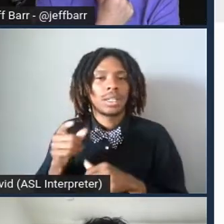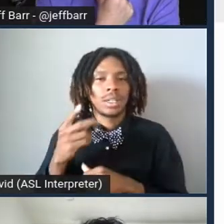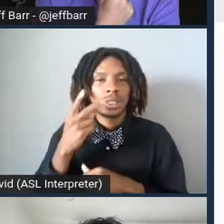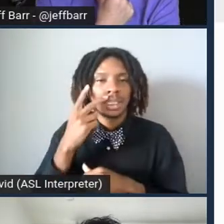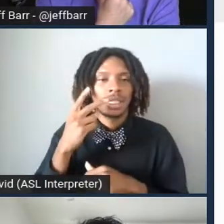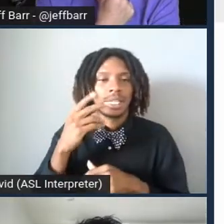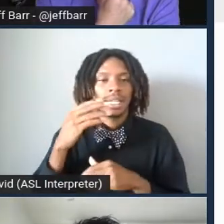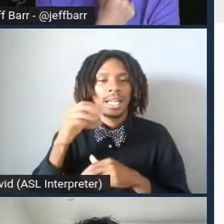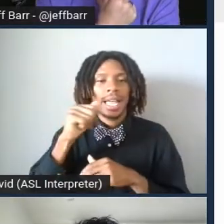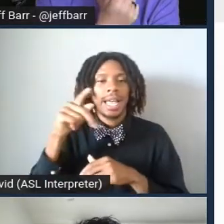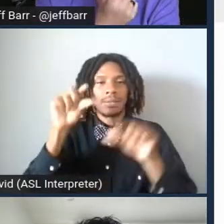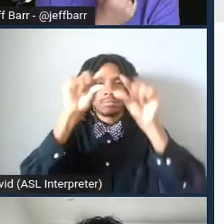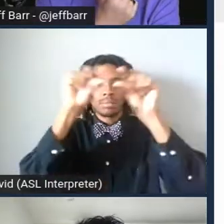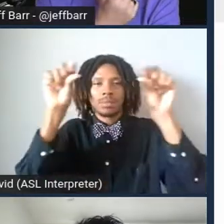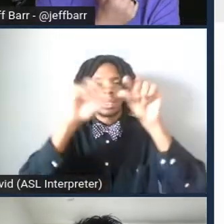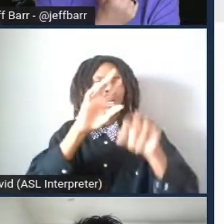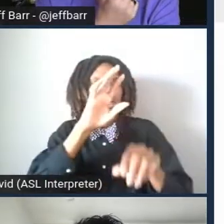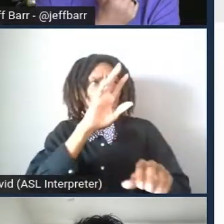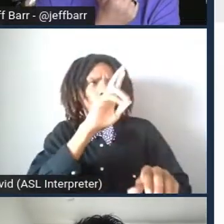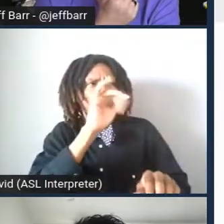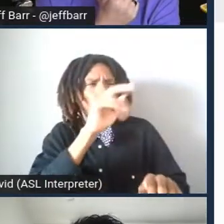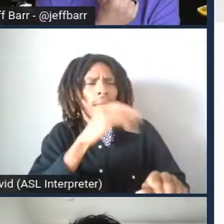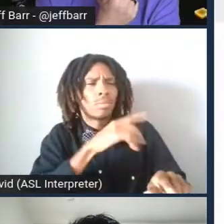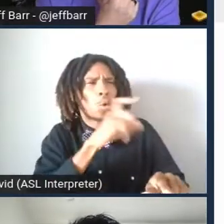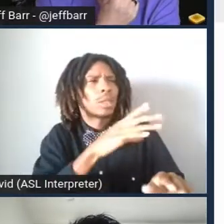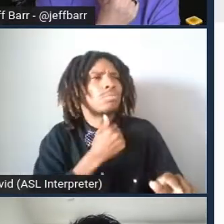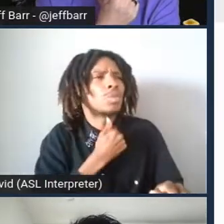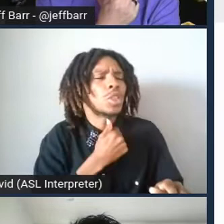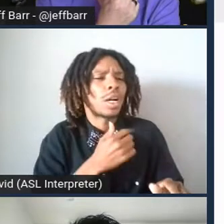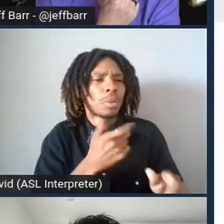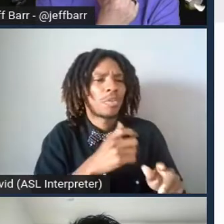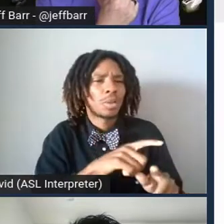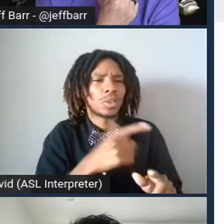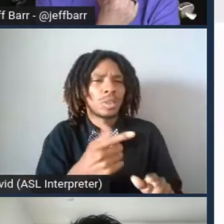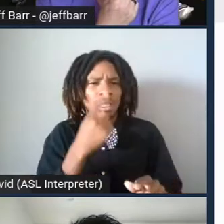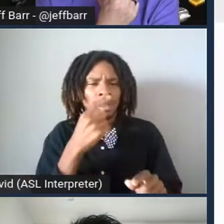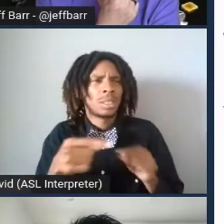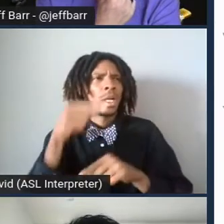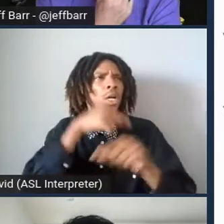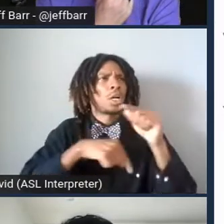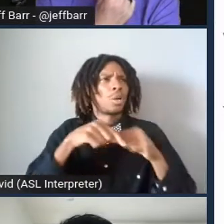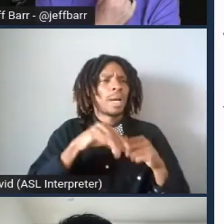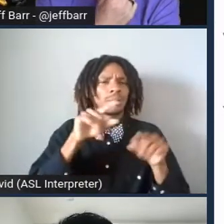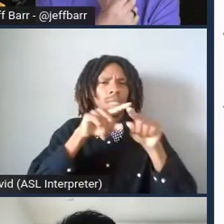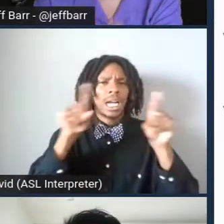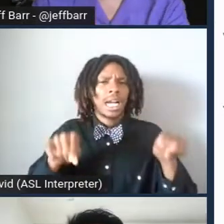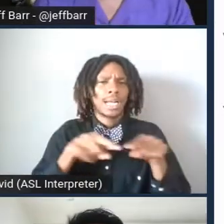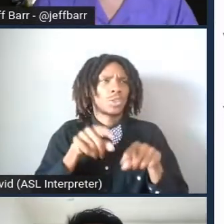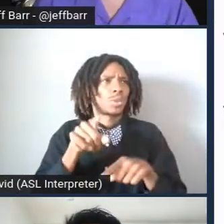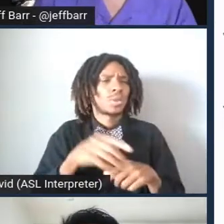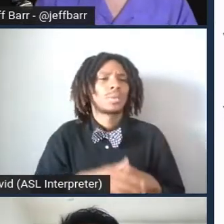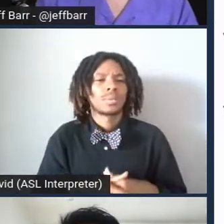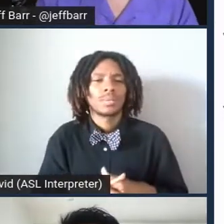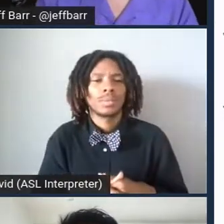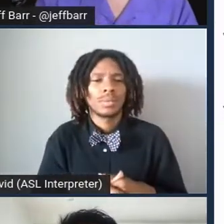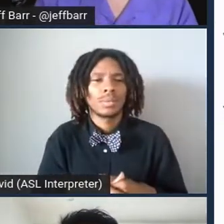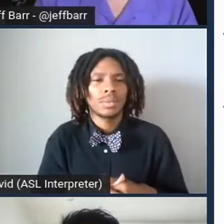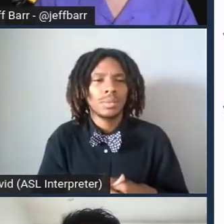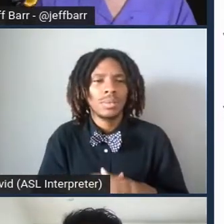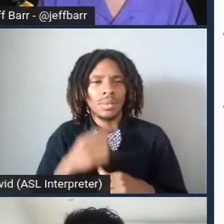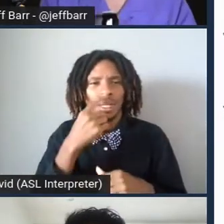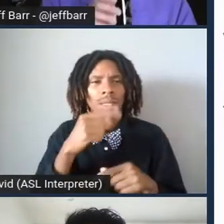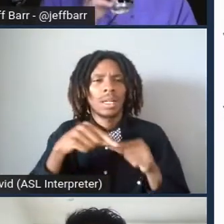header. Hey, Ryan, quick question before we switch over. Can you go back into the console for a second? Sure. Can you go back to the